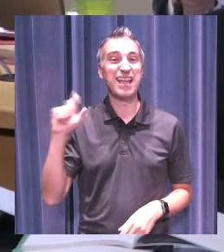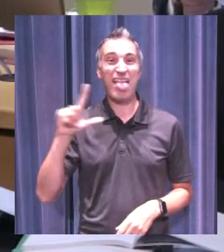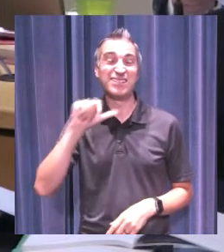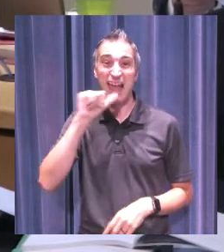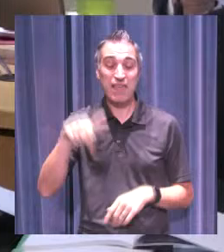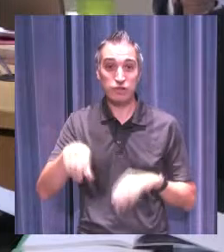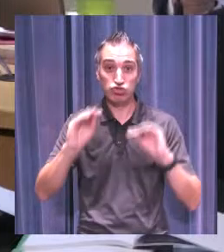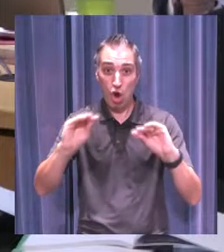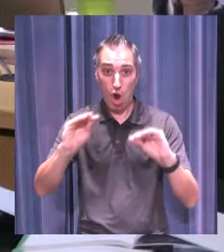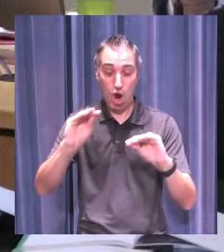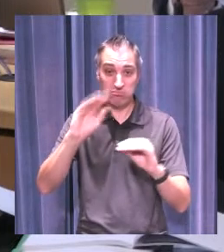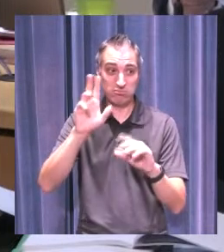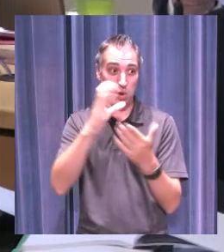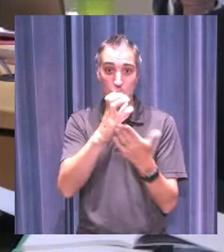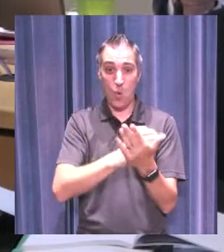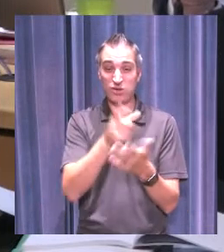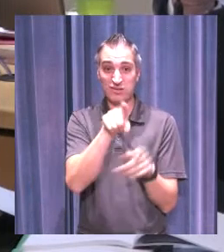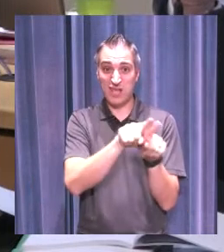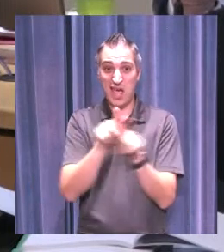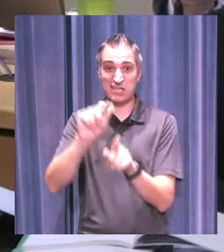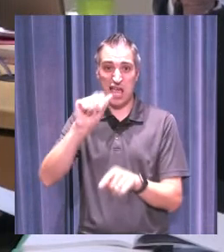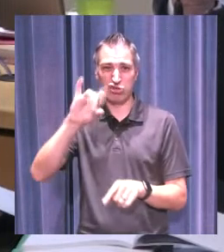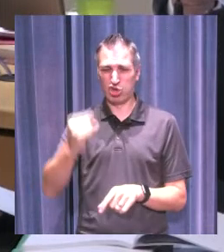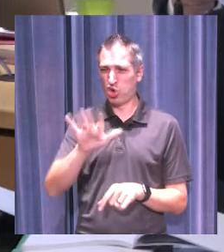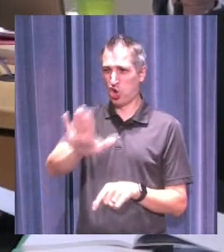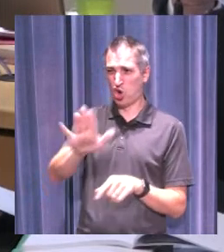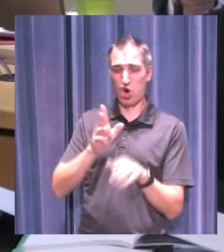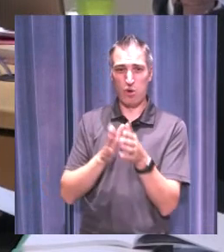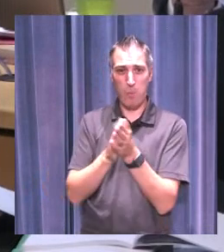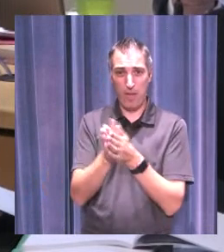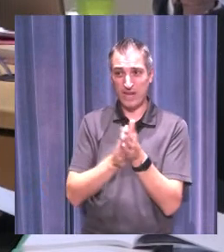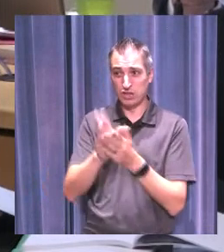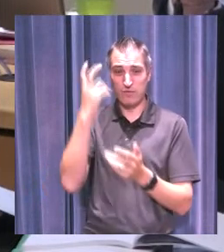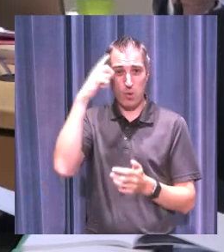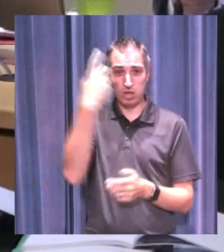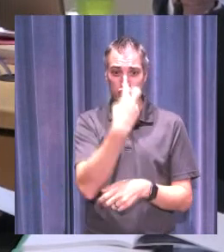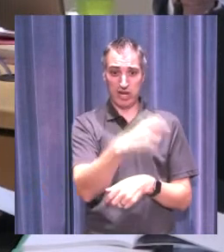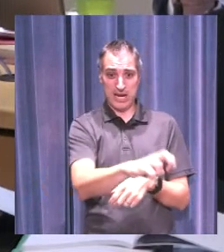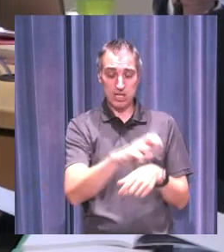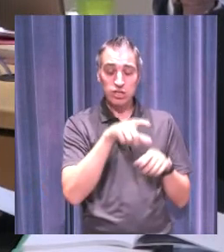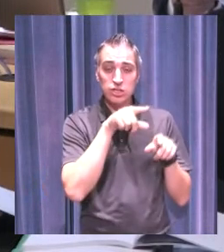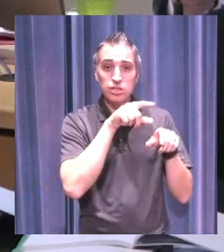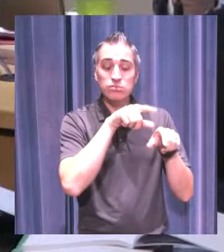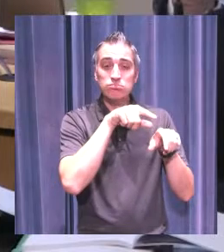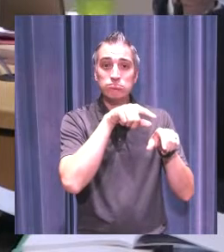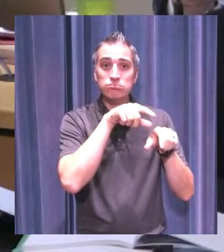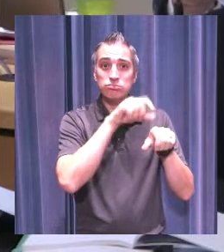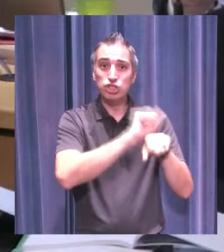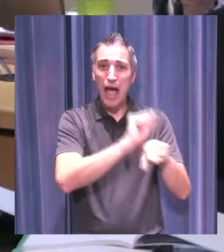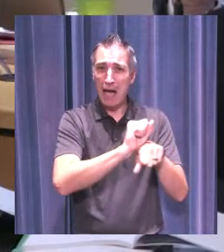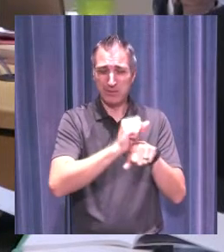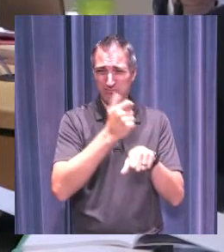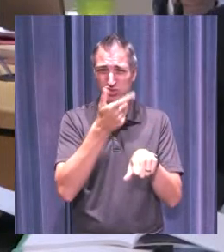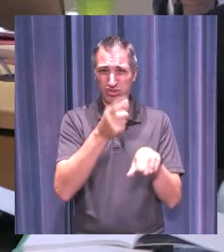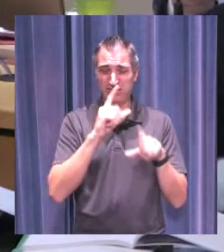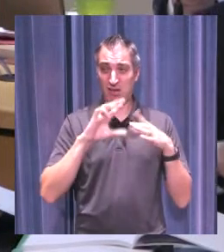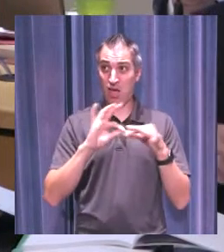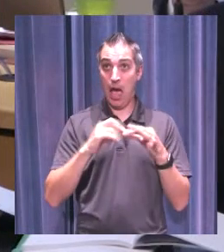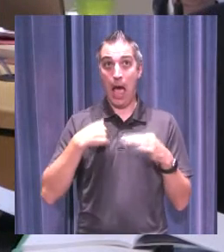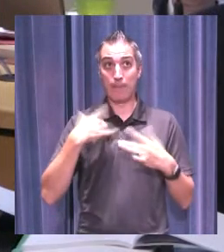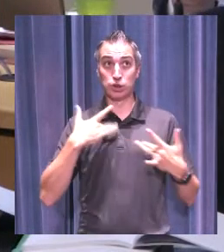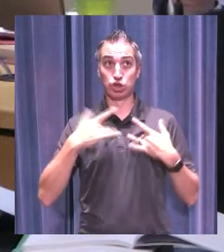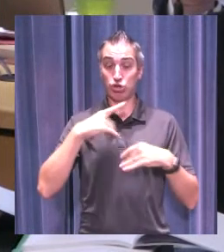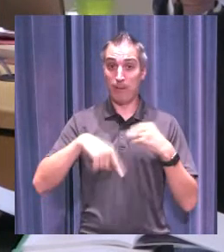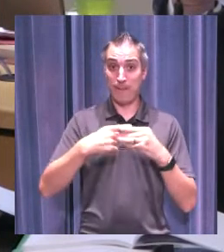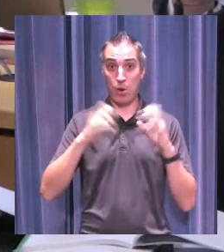Her motivation to switch careers was unclear beyond saying she was concerned about the future of higher education. Education is not a